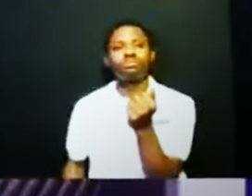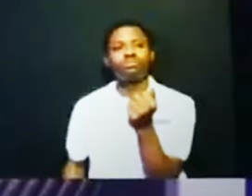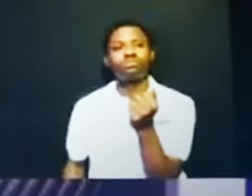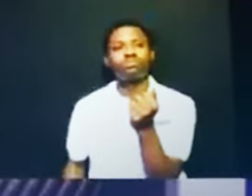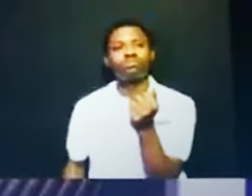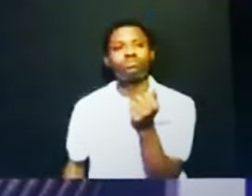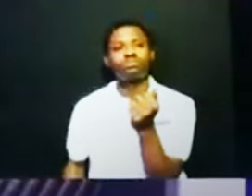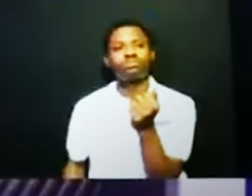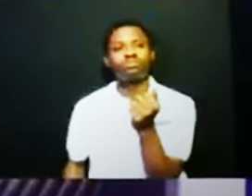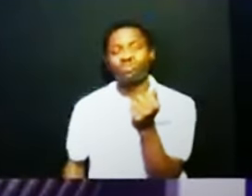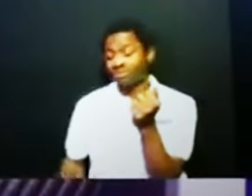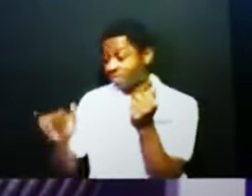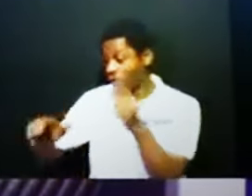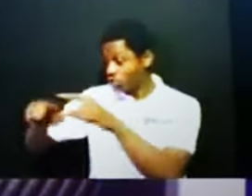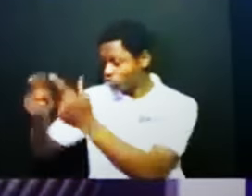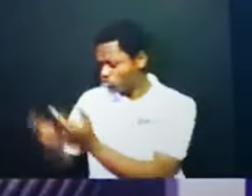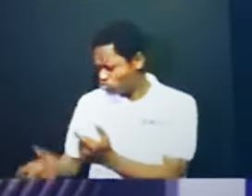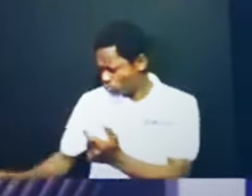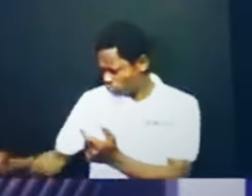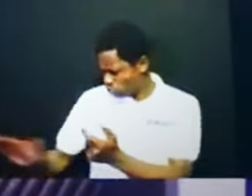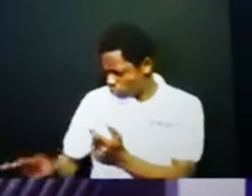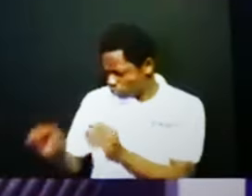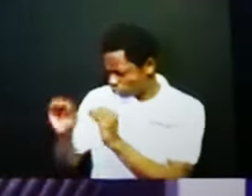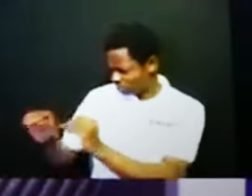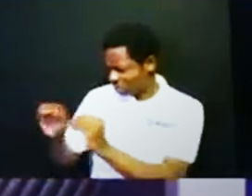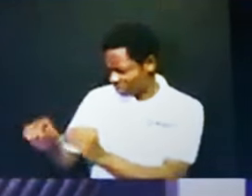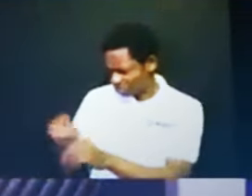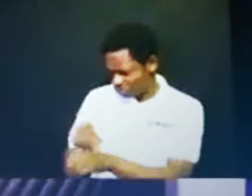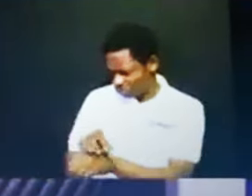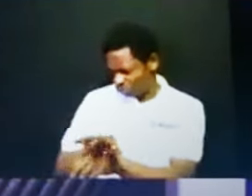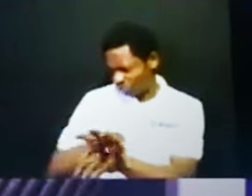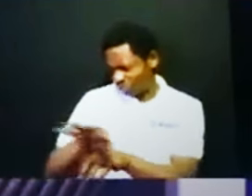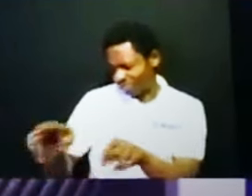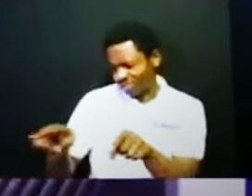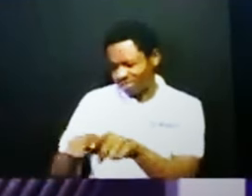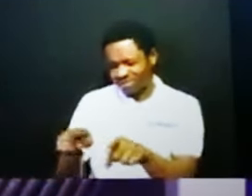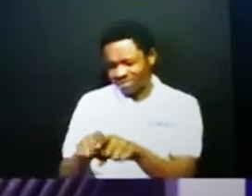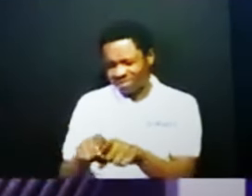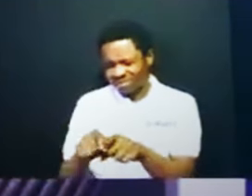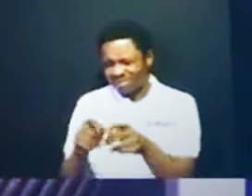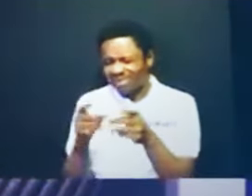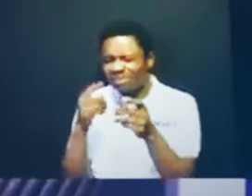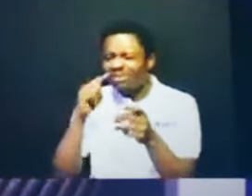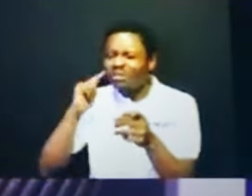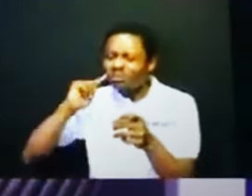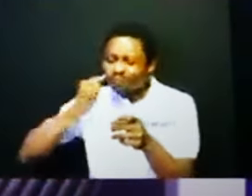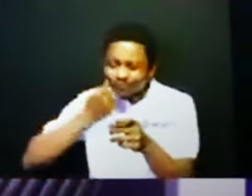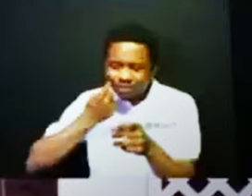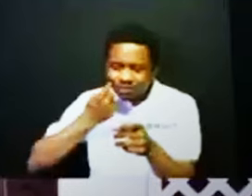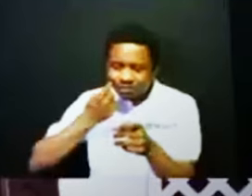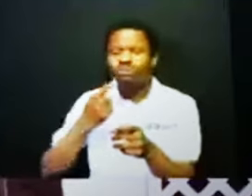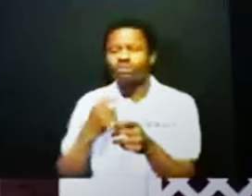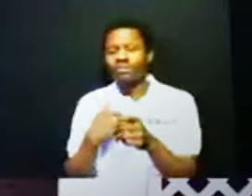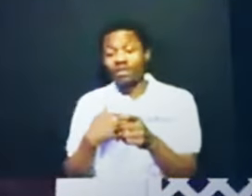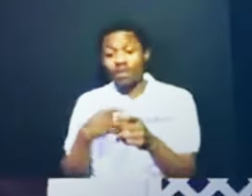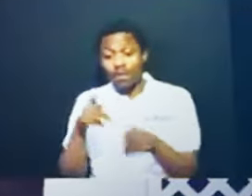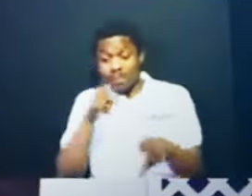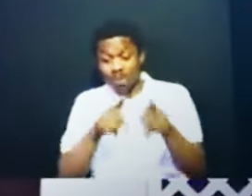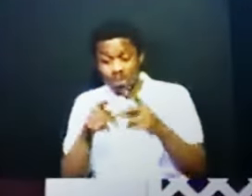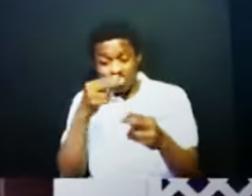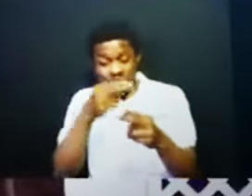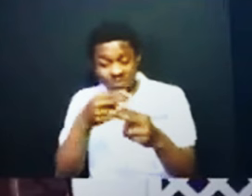teaching was spread like gangrene. Among them are Herminius and Philetus. Now, one sembe yere